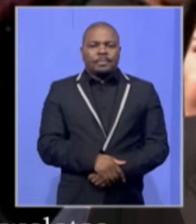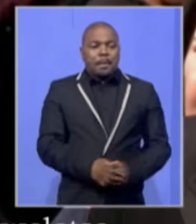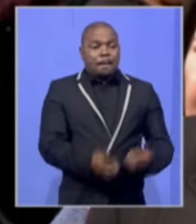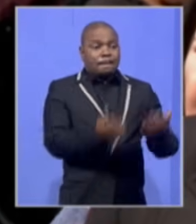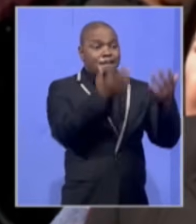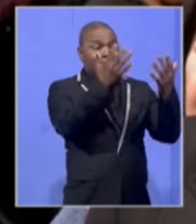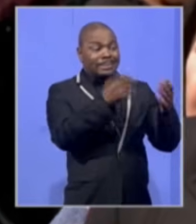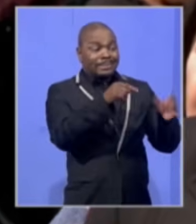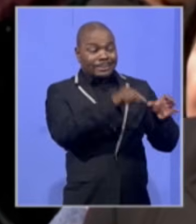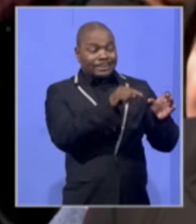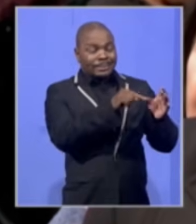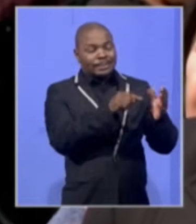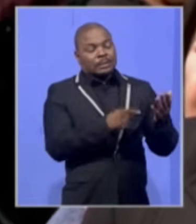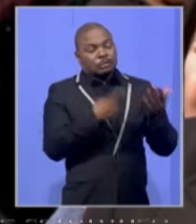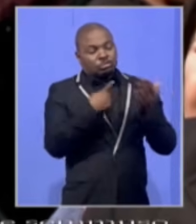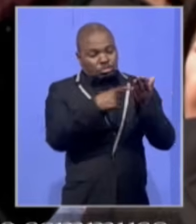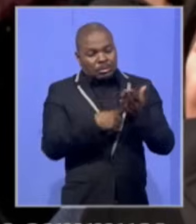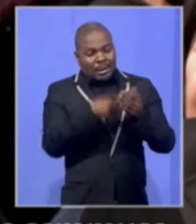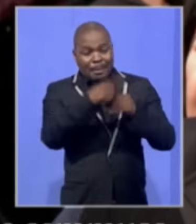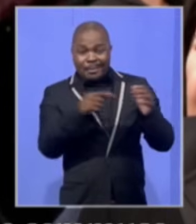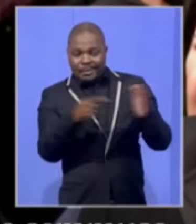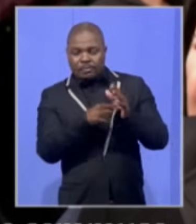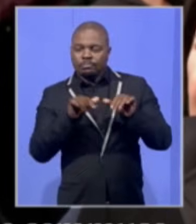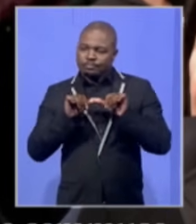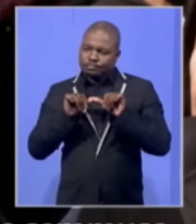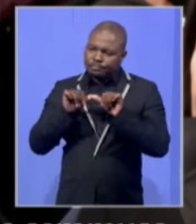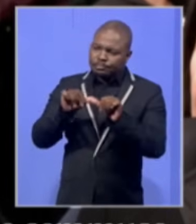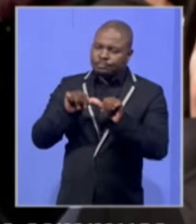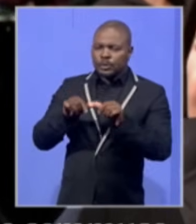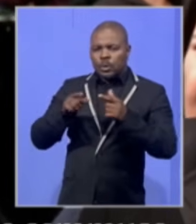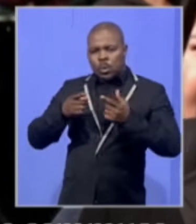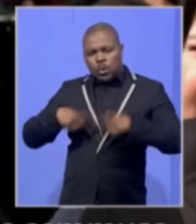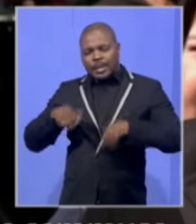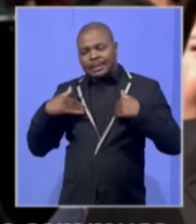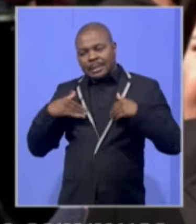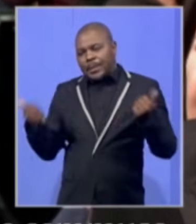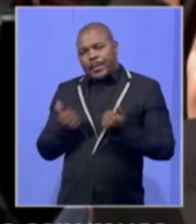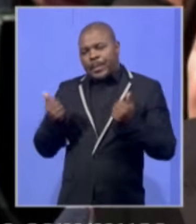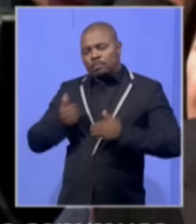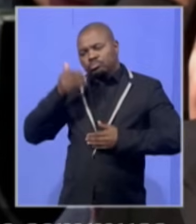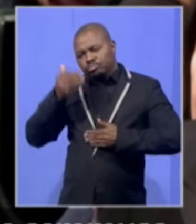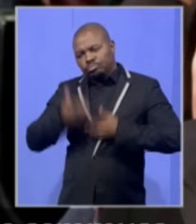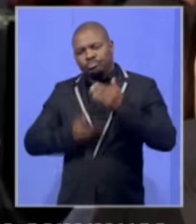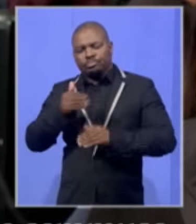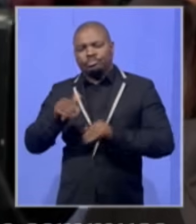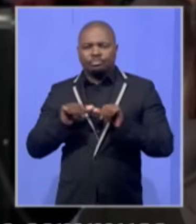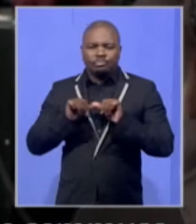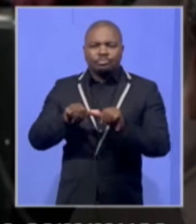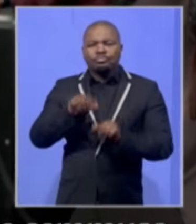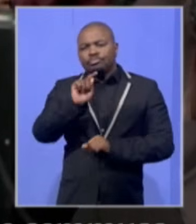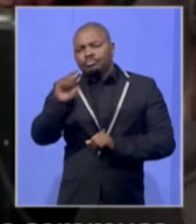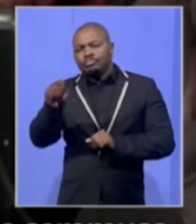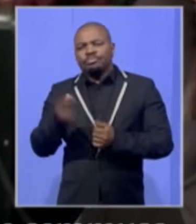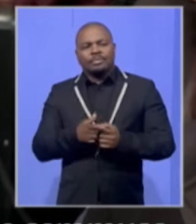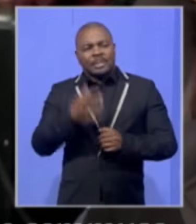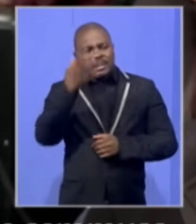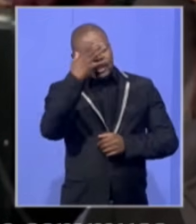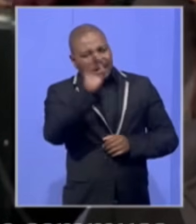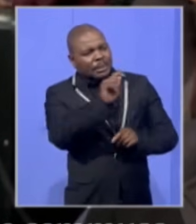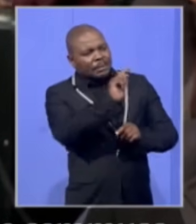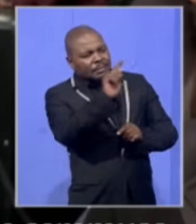budget are ongoing. They have started, and we are going to have a number of discussions across government